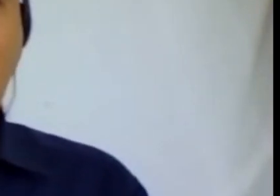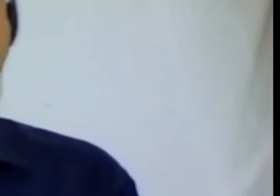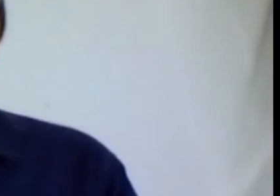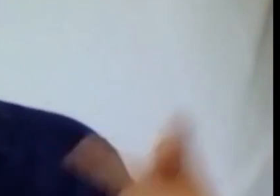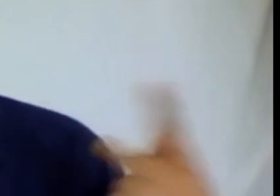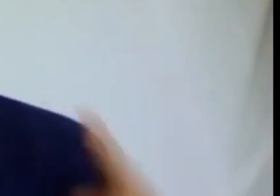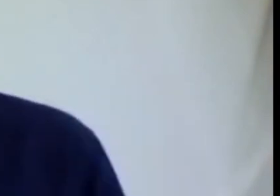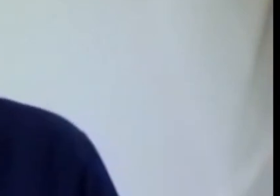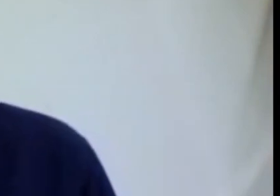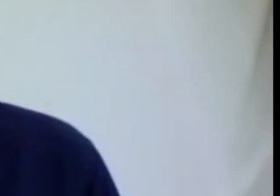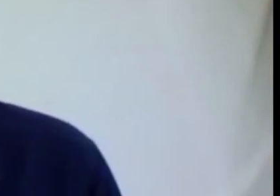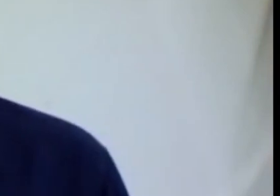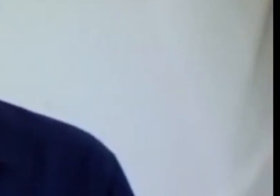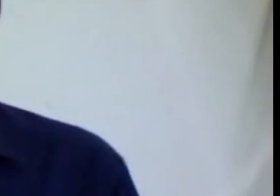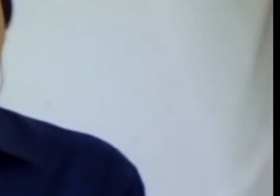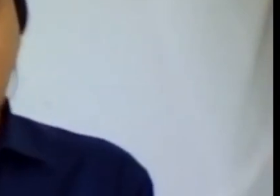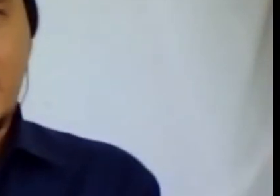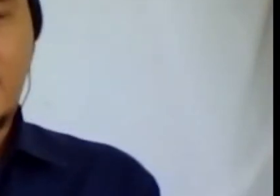VP.